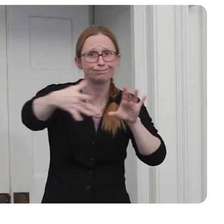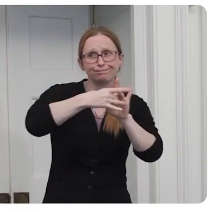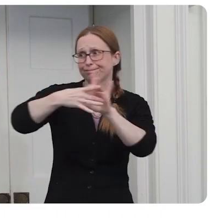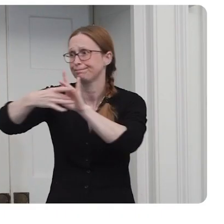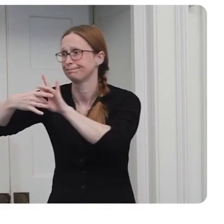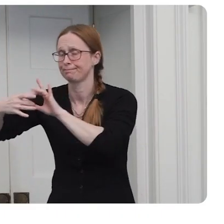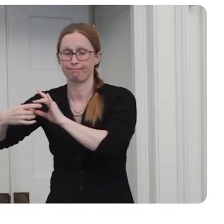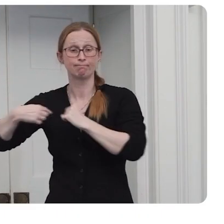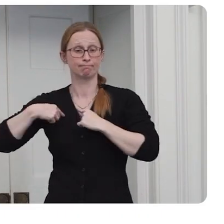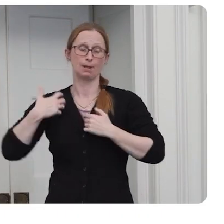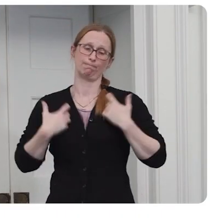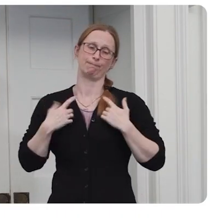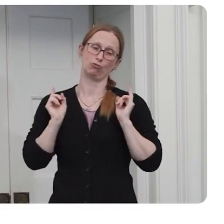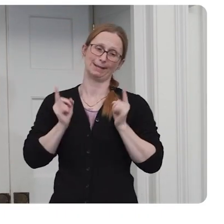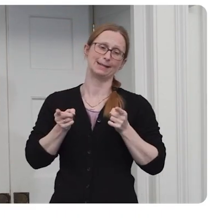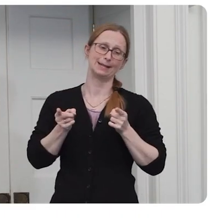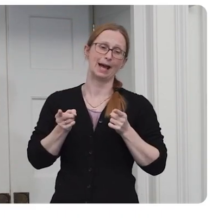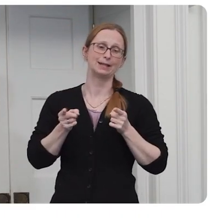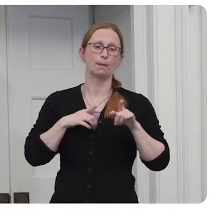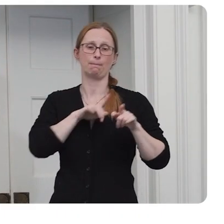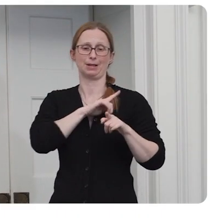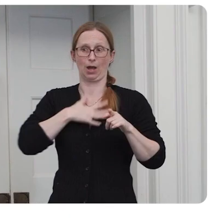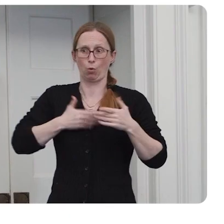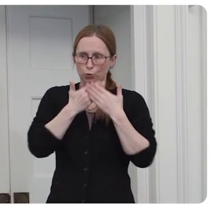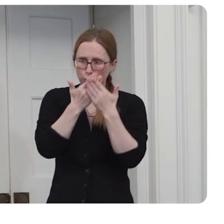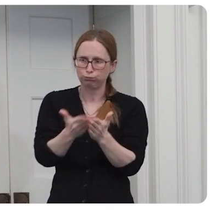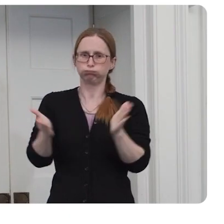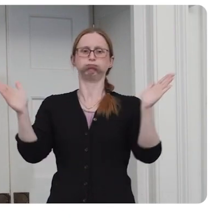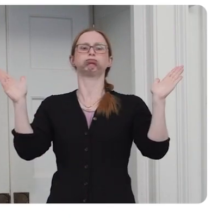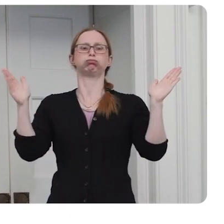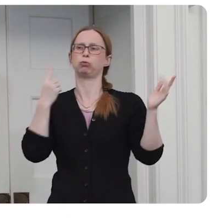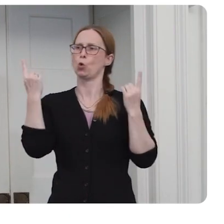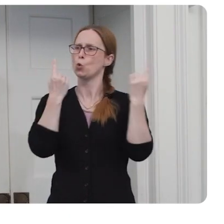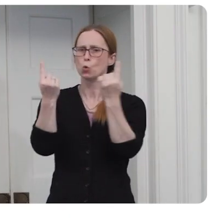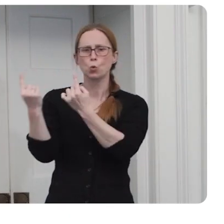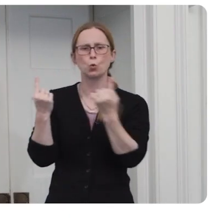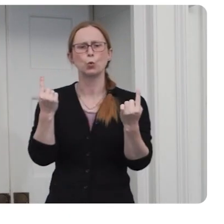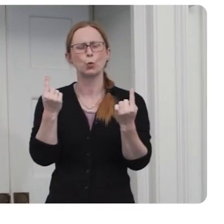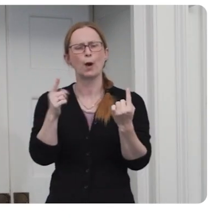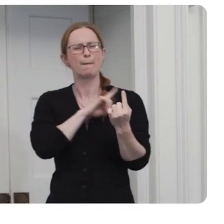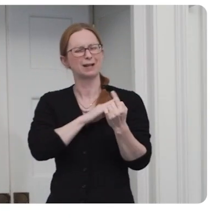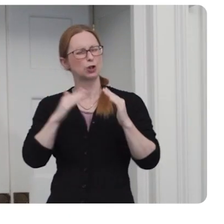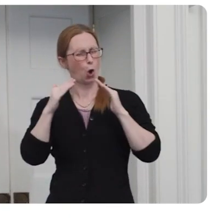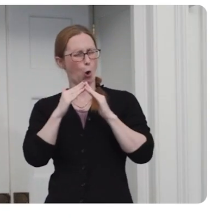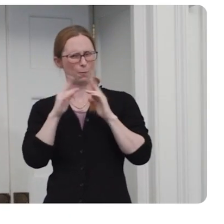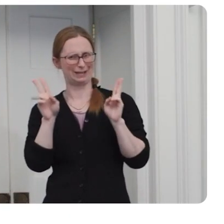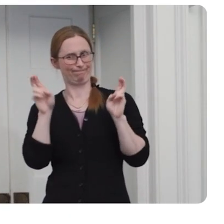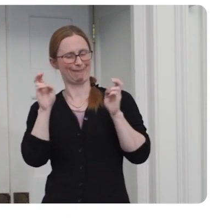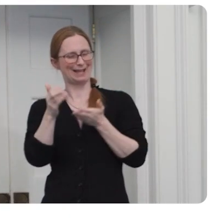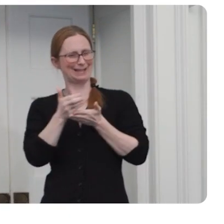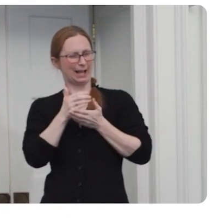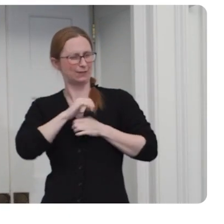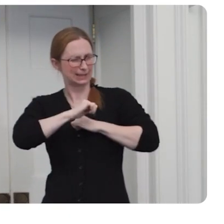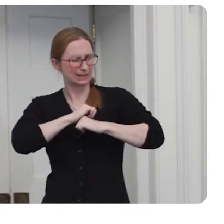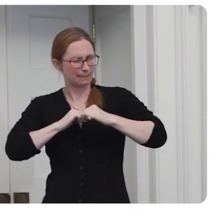those people as well. And I'm really, really keen to do that and open up the narrative of who is working from home. And because home is often seen as a